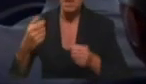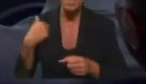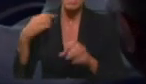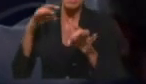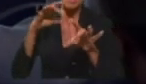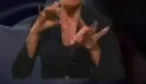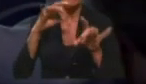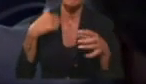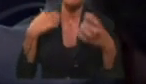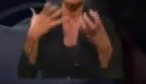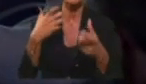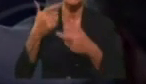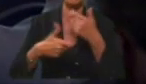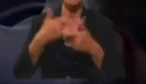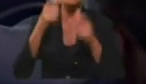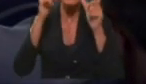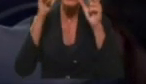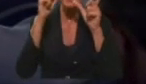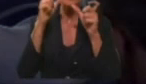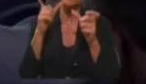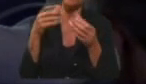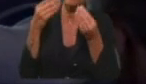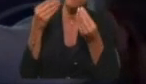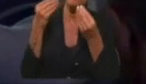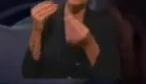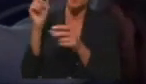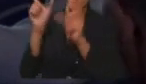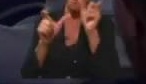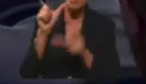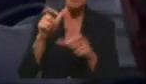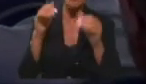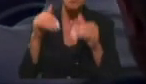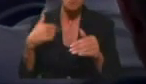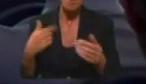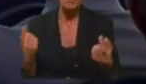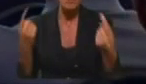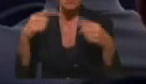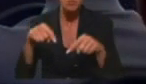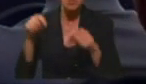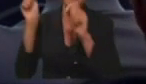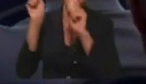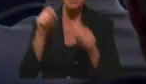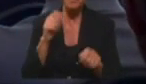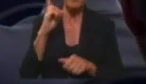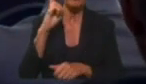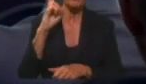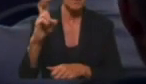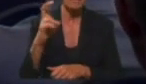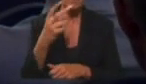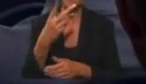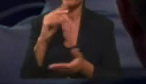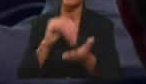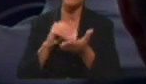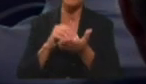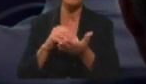these inhabitants were able to come and not rely on their cars or rely on one of their adult children or their partners to